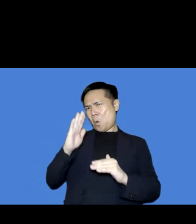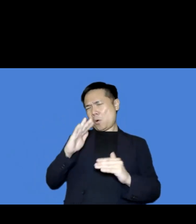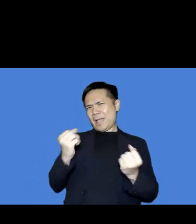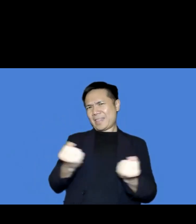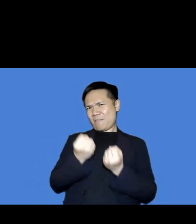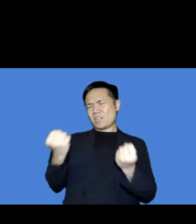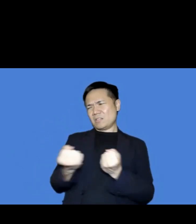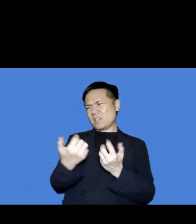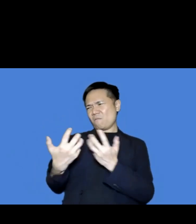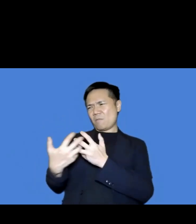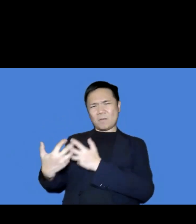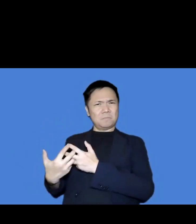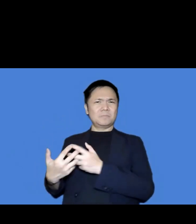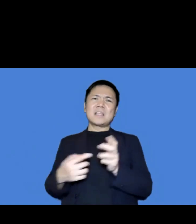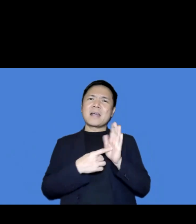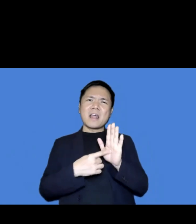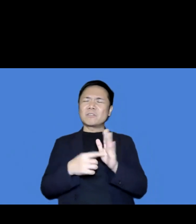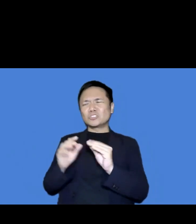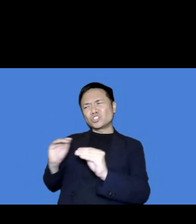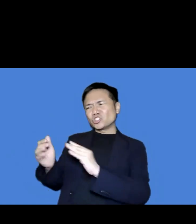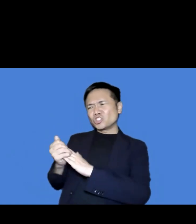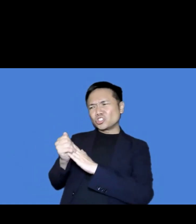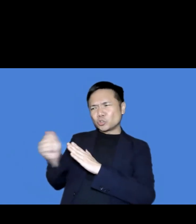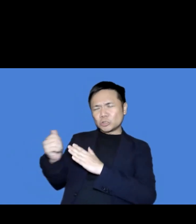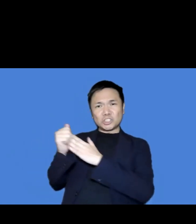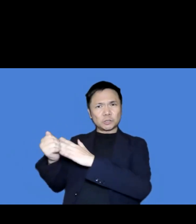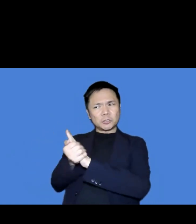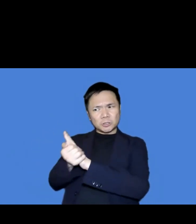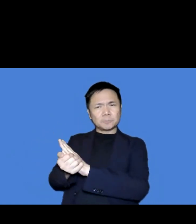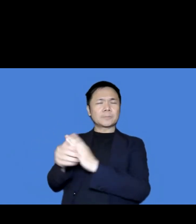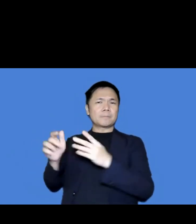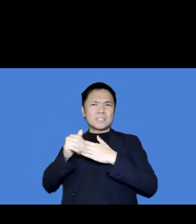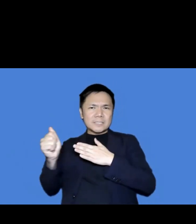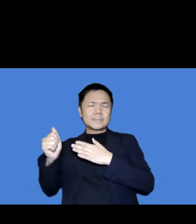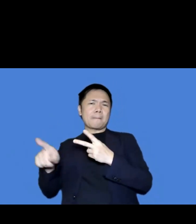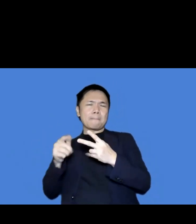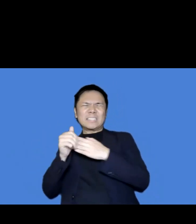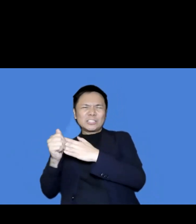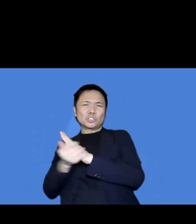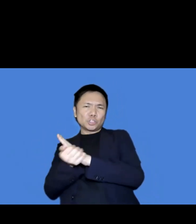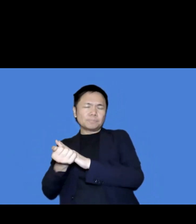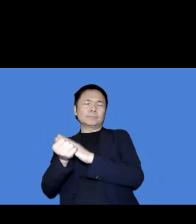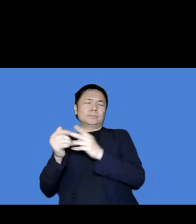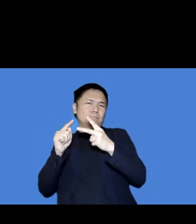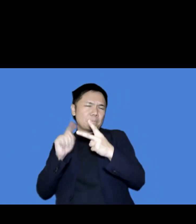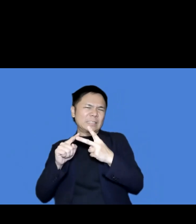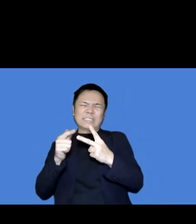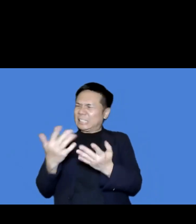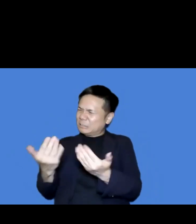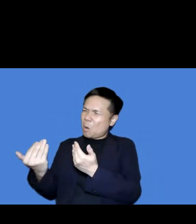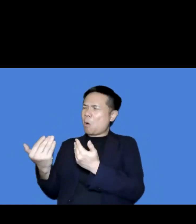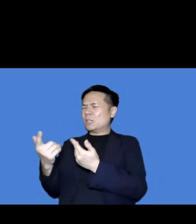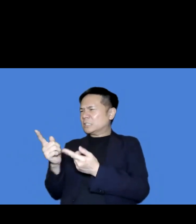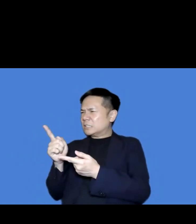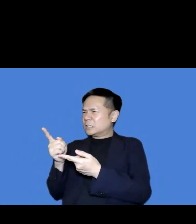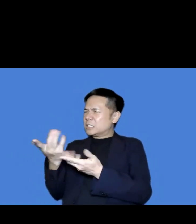areas such as leadership and representation. The government is making efforts, although through diverse methodologies,